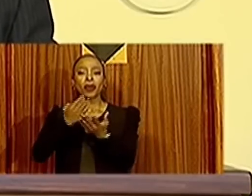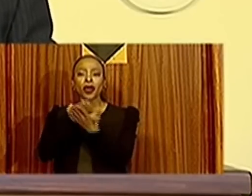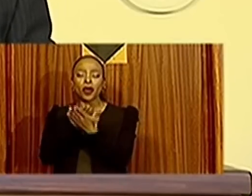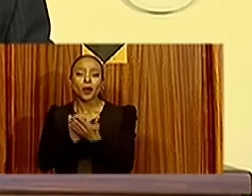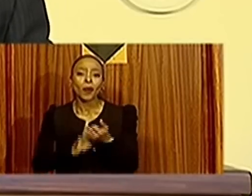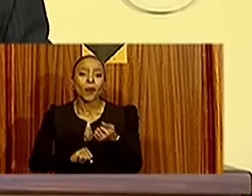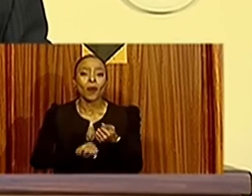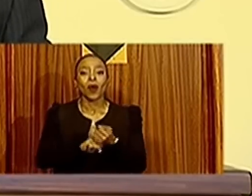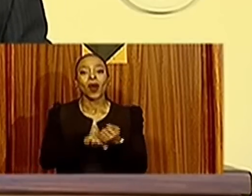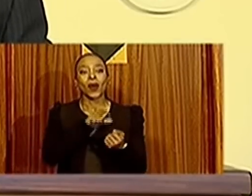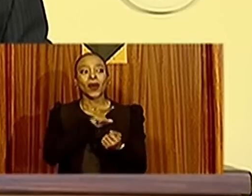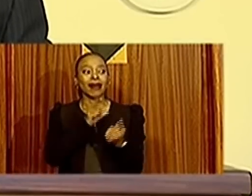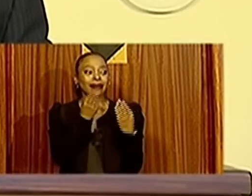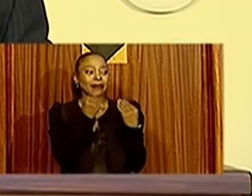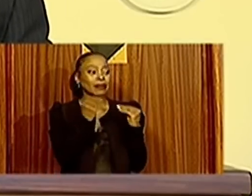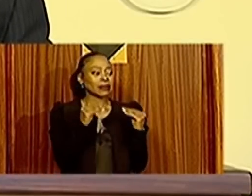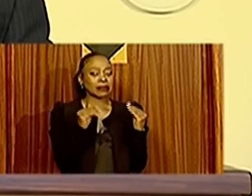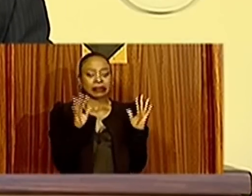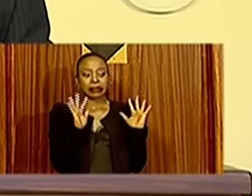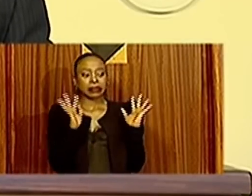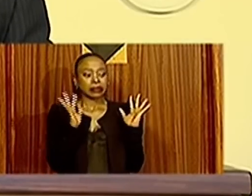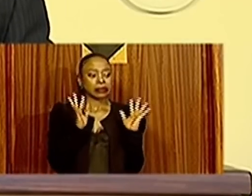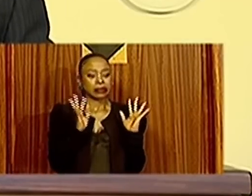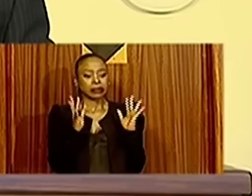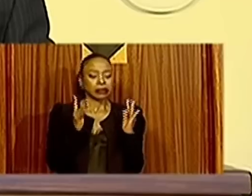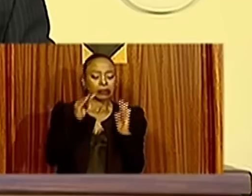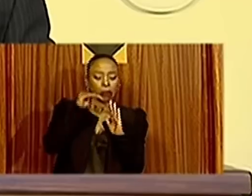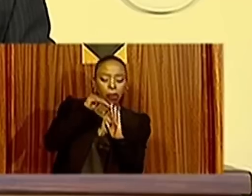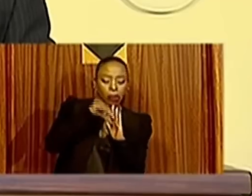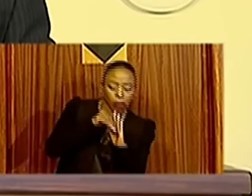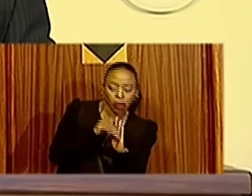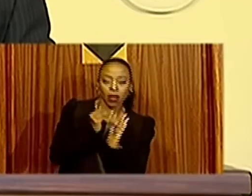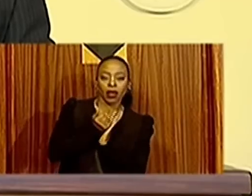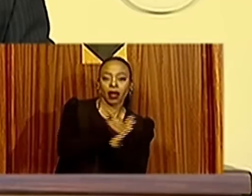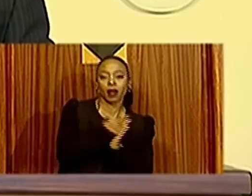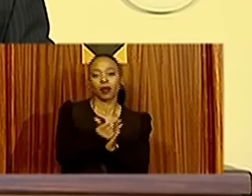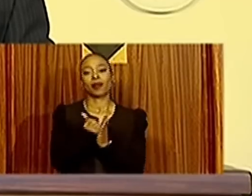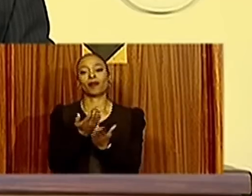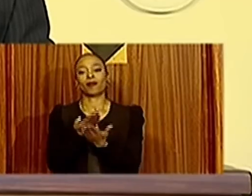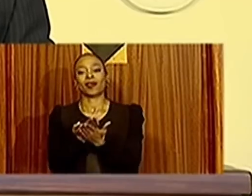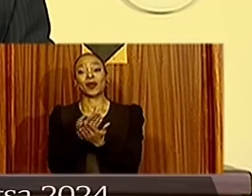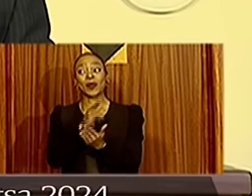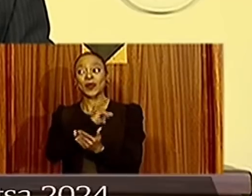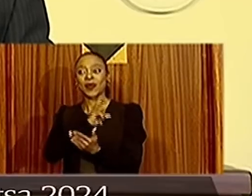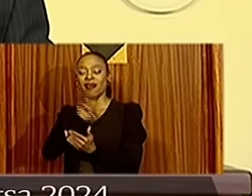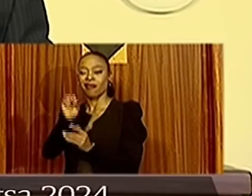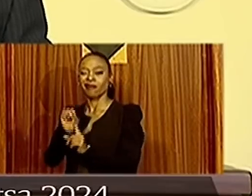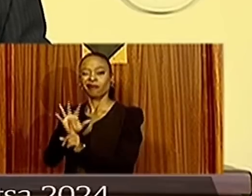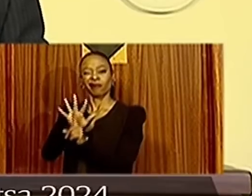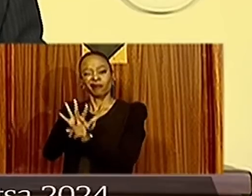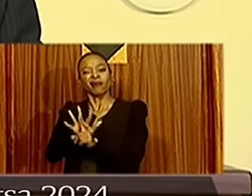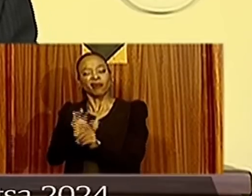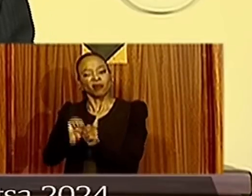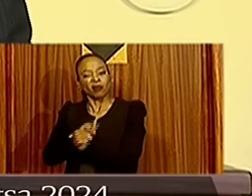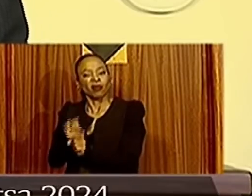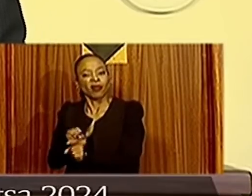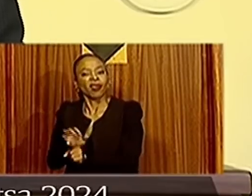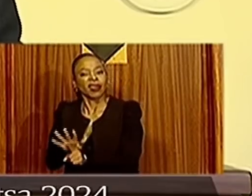protect vulnerable businesses, workers, and households from the destructive effects of the